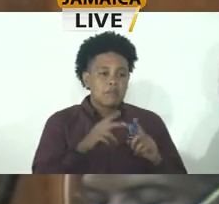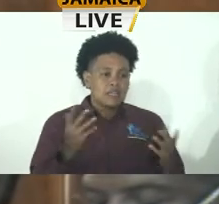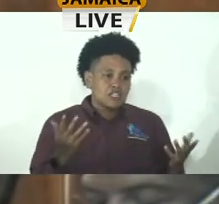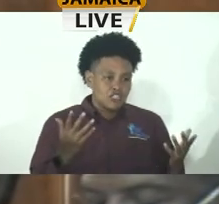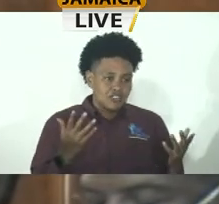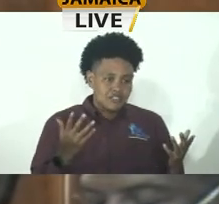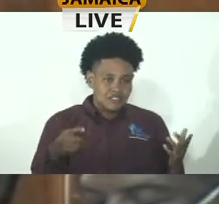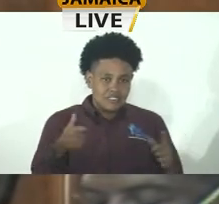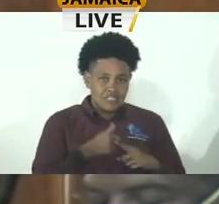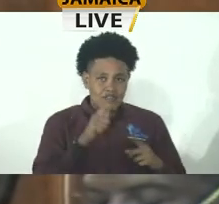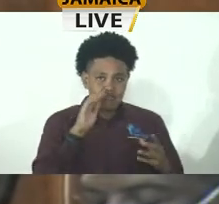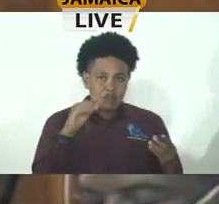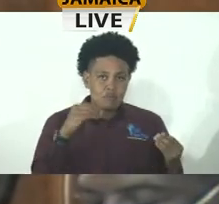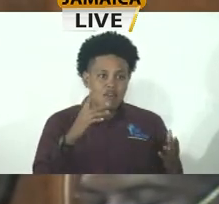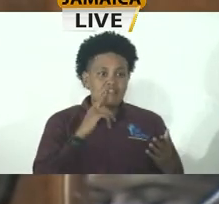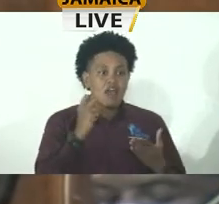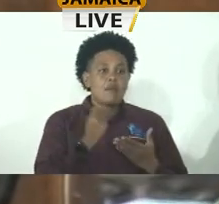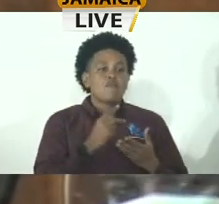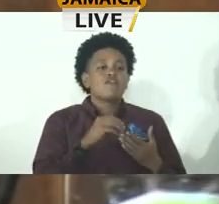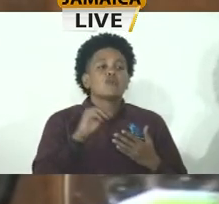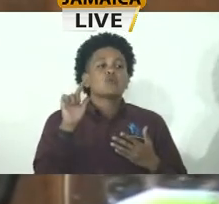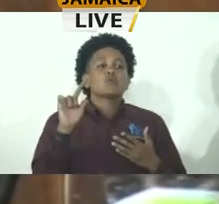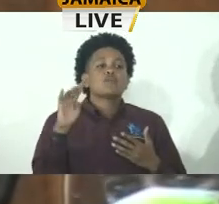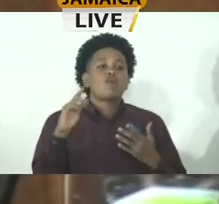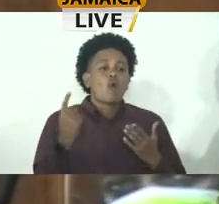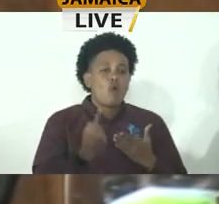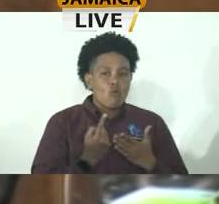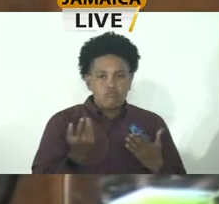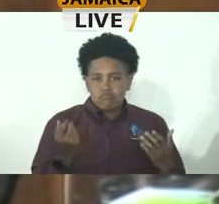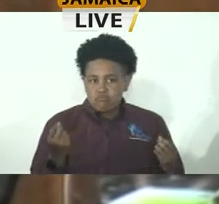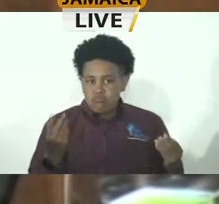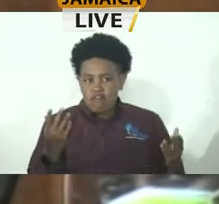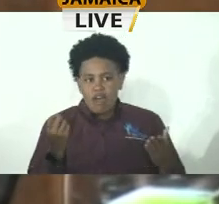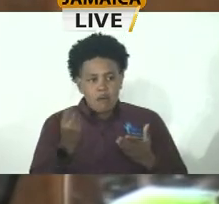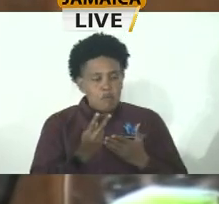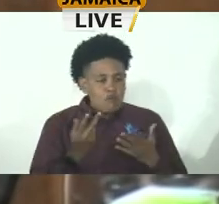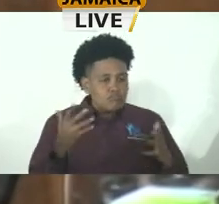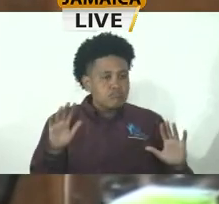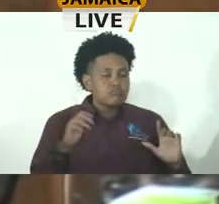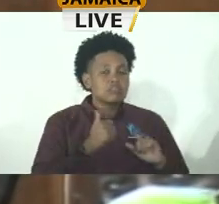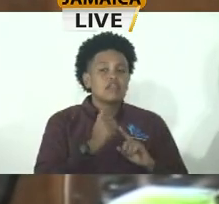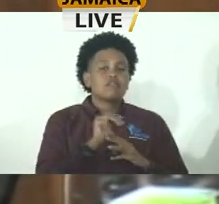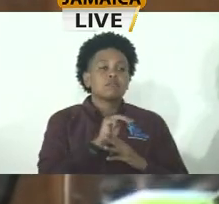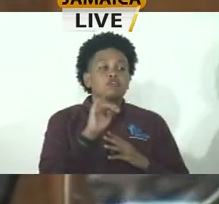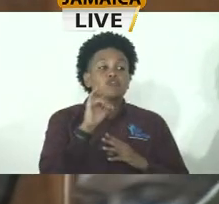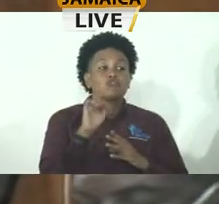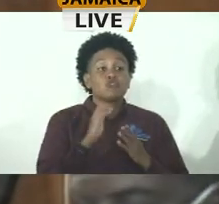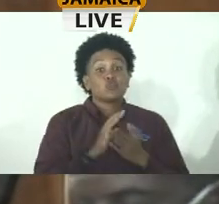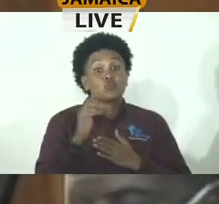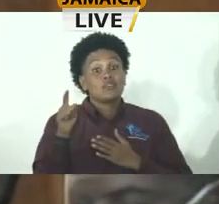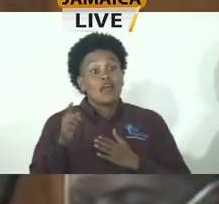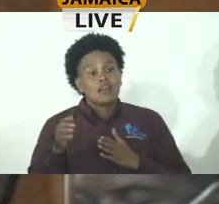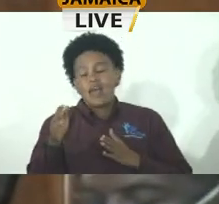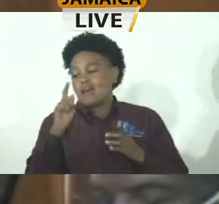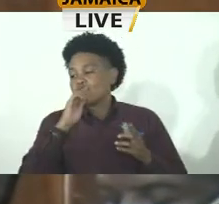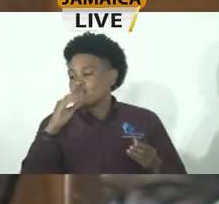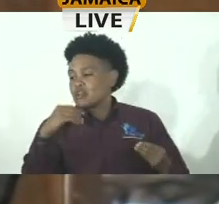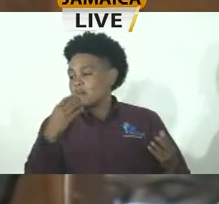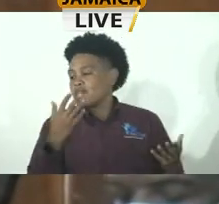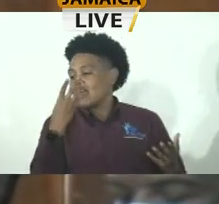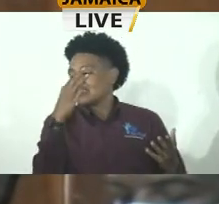and they were provided and approved in 24 hours madam speaker the minister of justice through that avenue provided